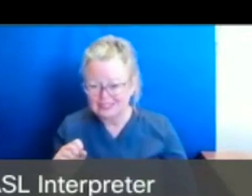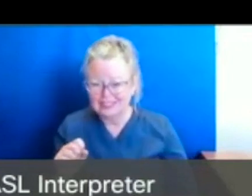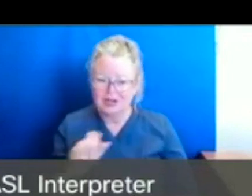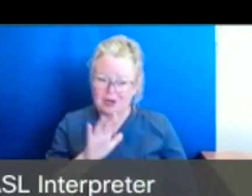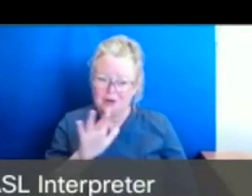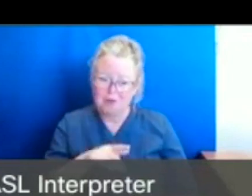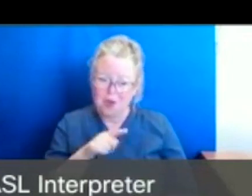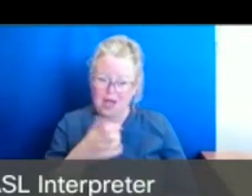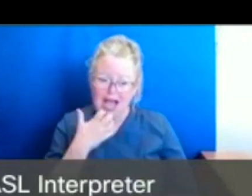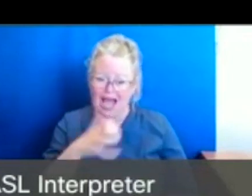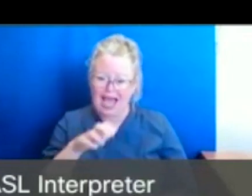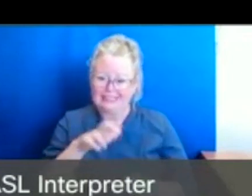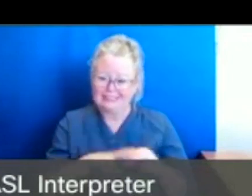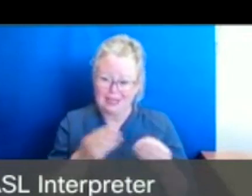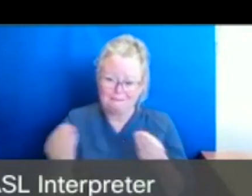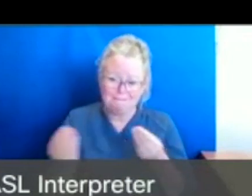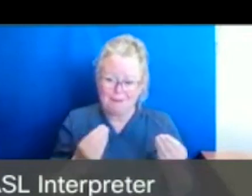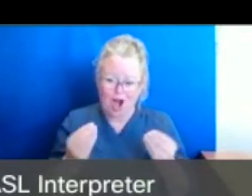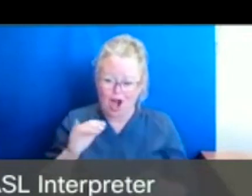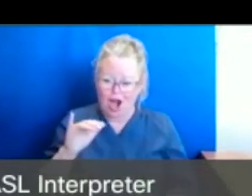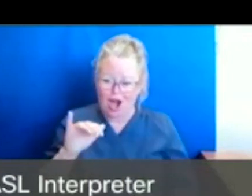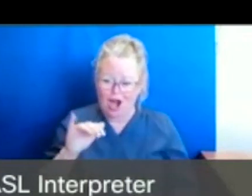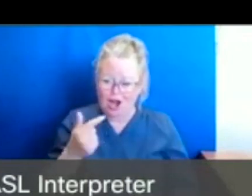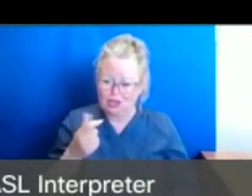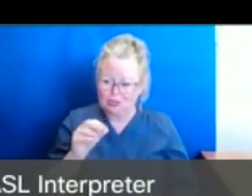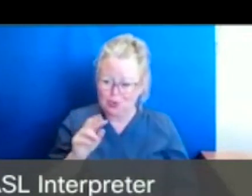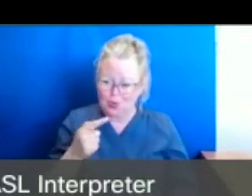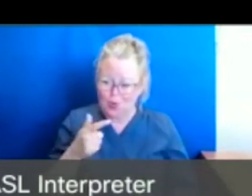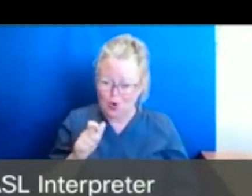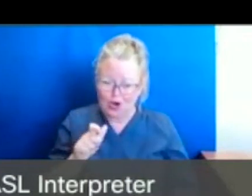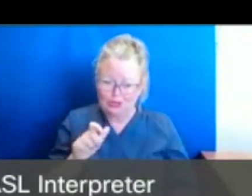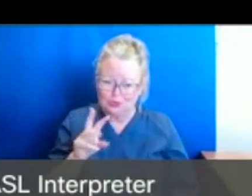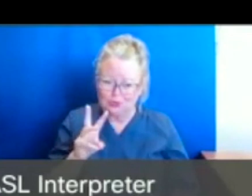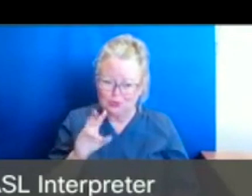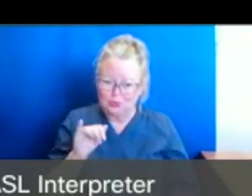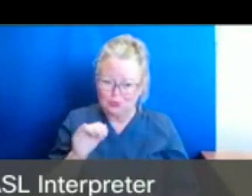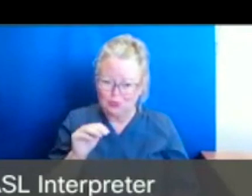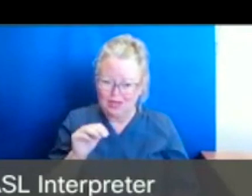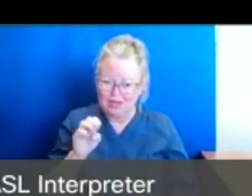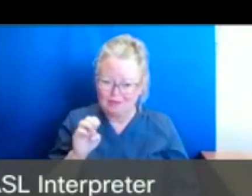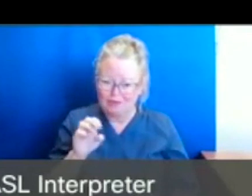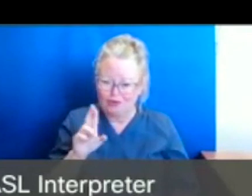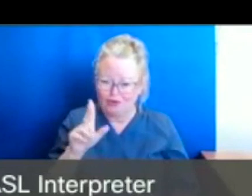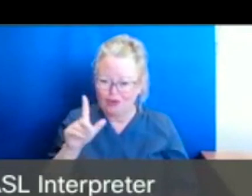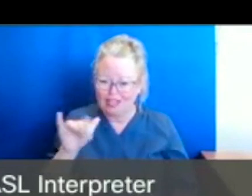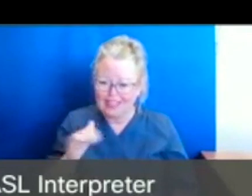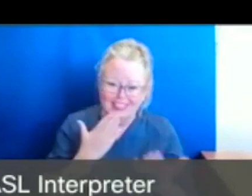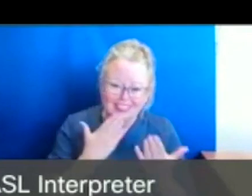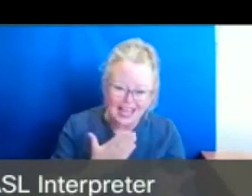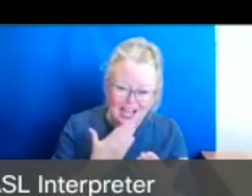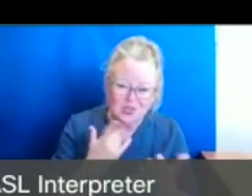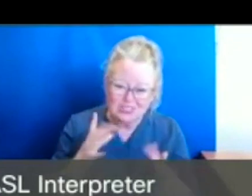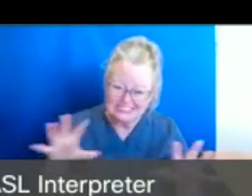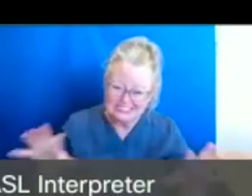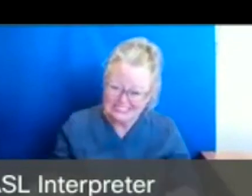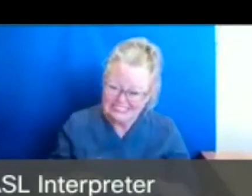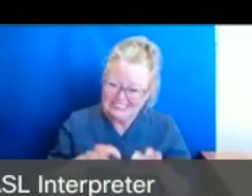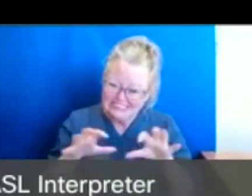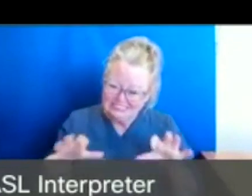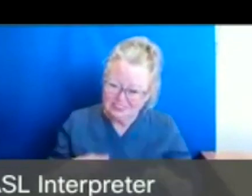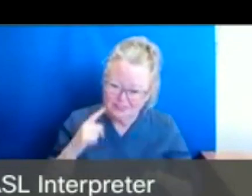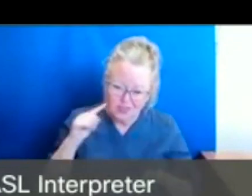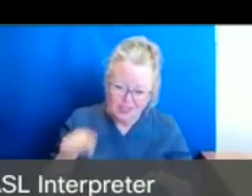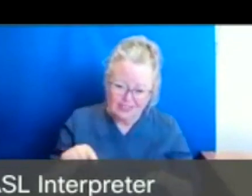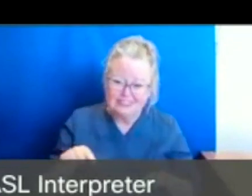of moderating and synthesizing the questions, George Wimberly, for what you've done, and